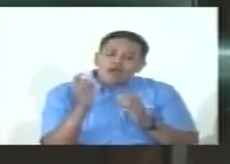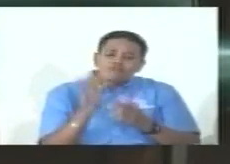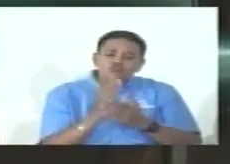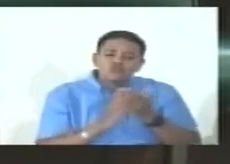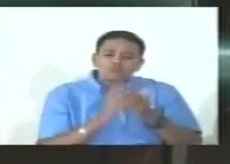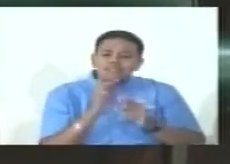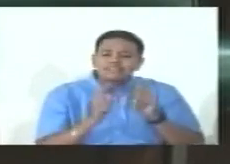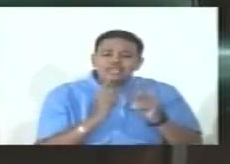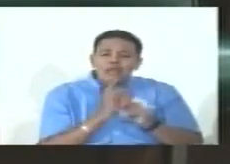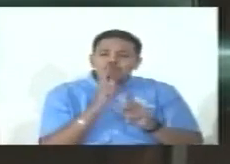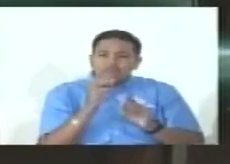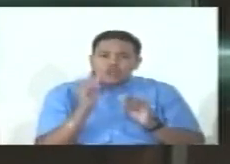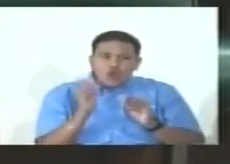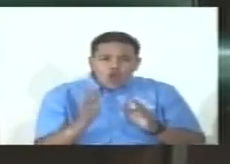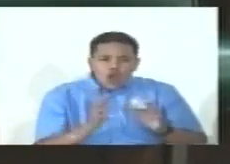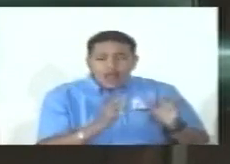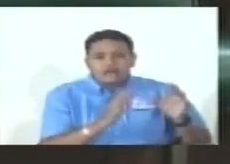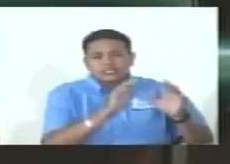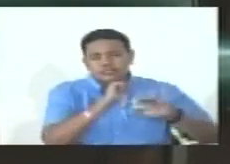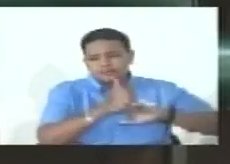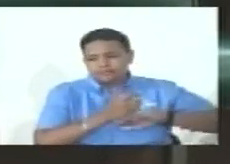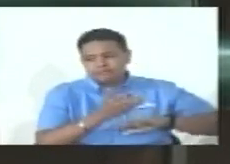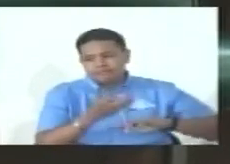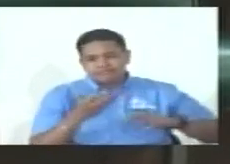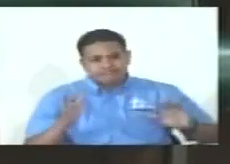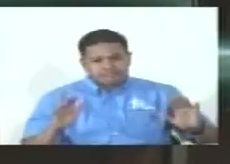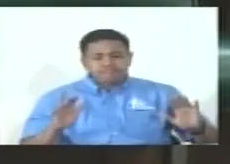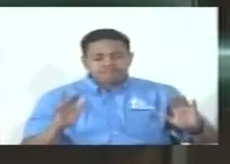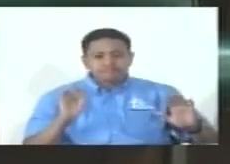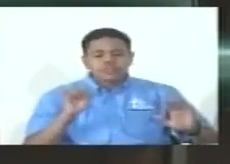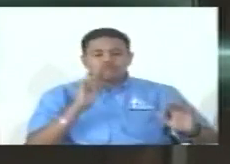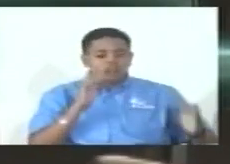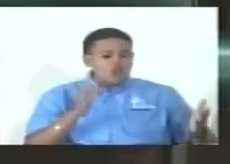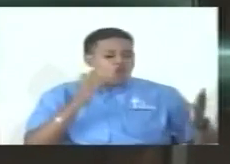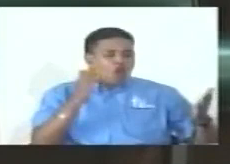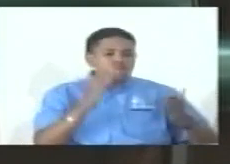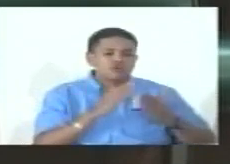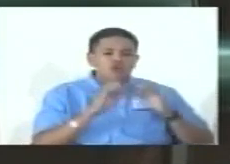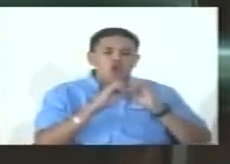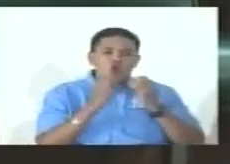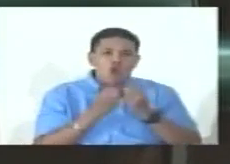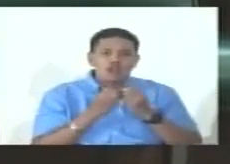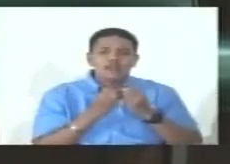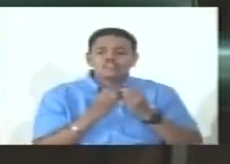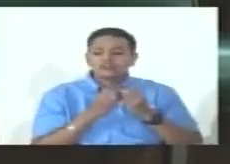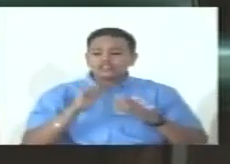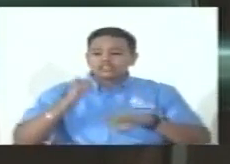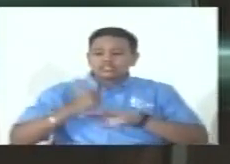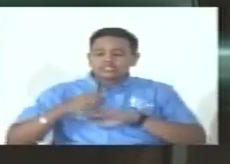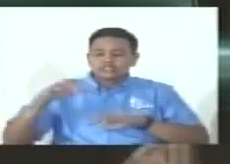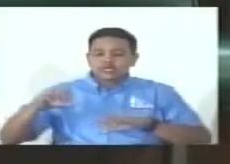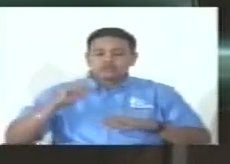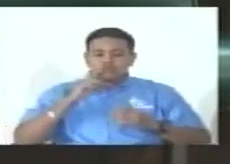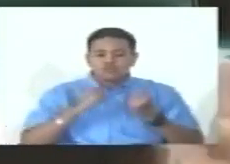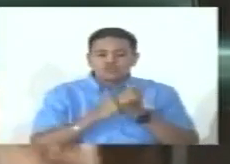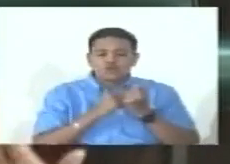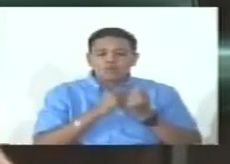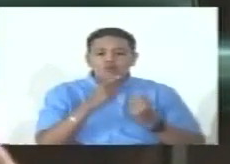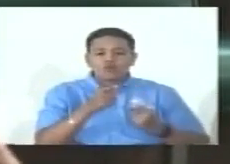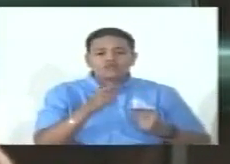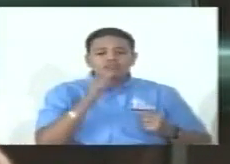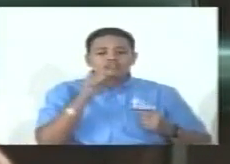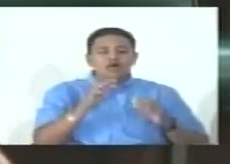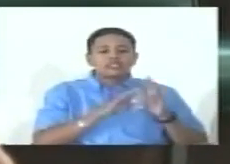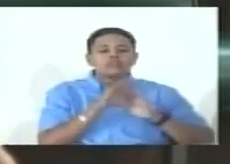kind of organization that can offer them some assistance in the beginning in some way or the other. It's not a